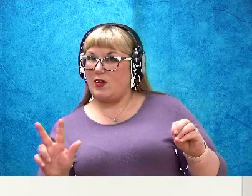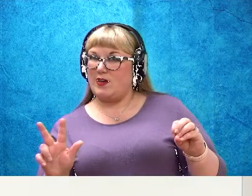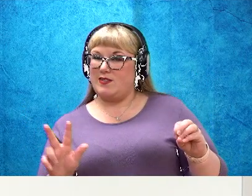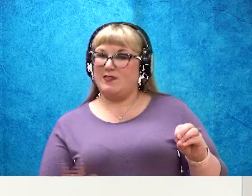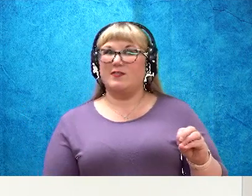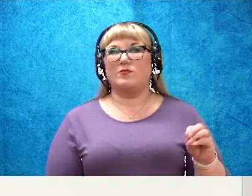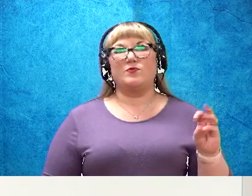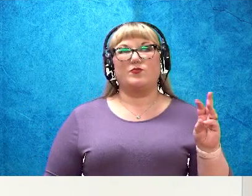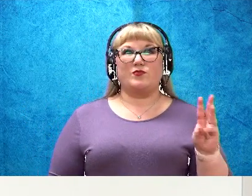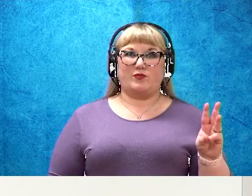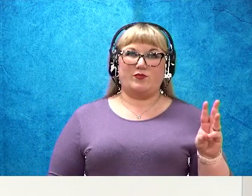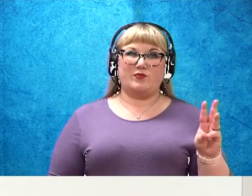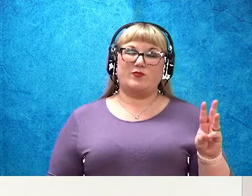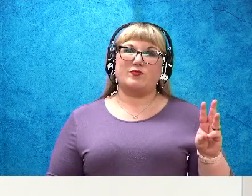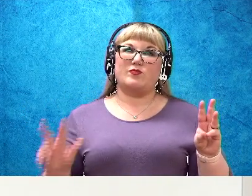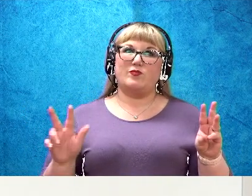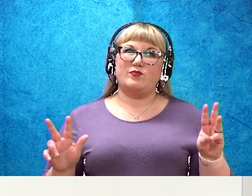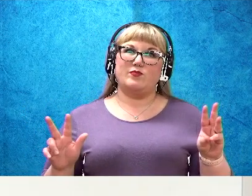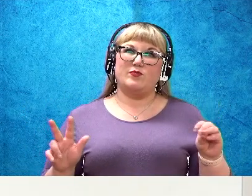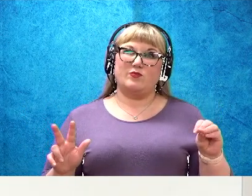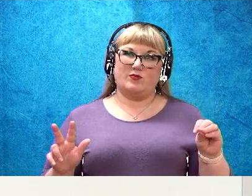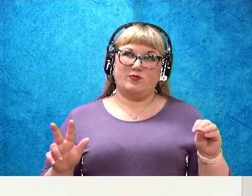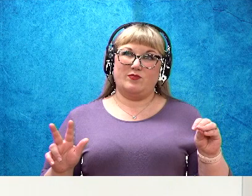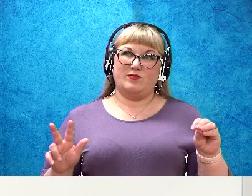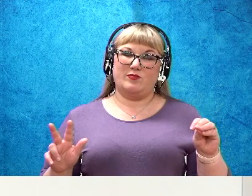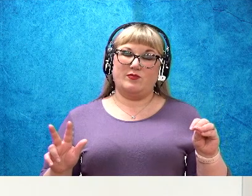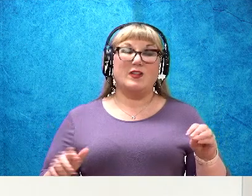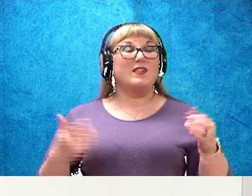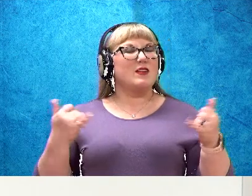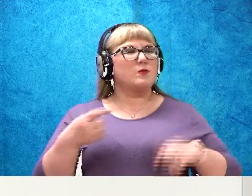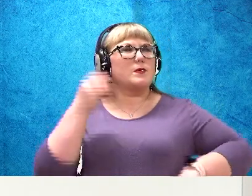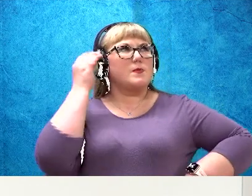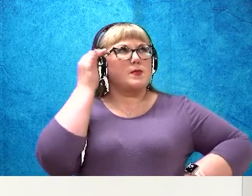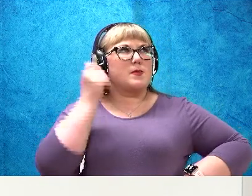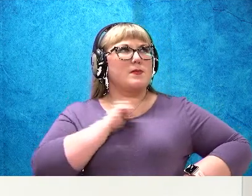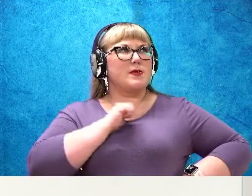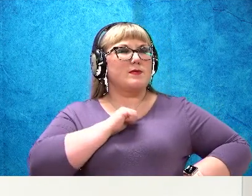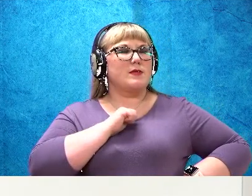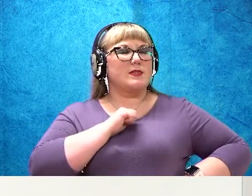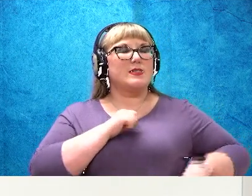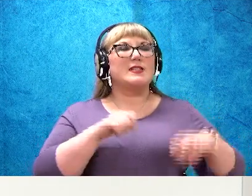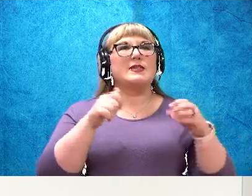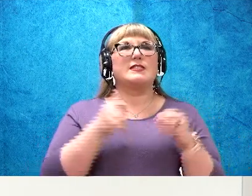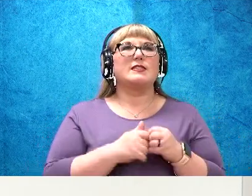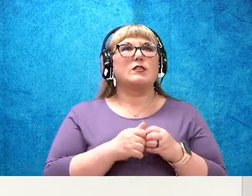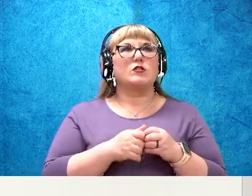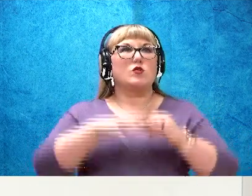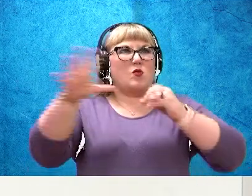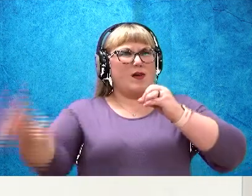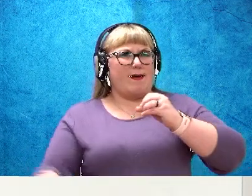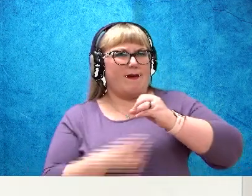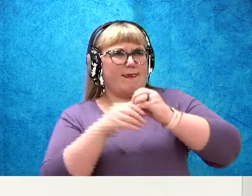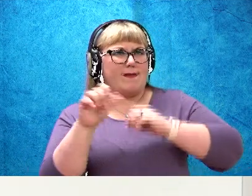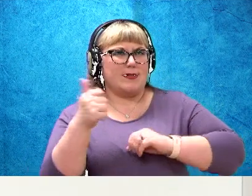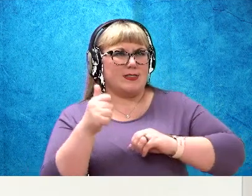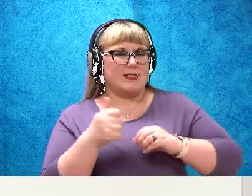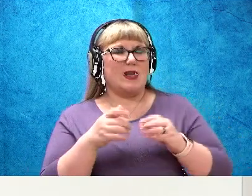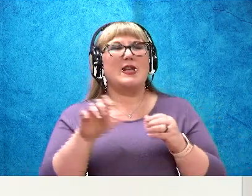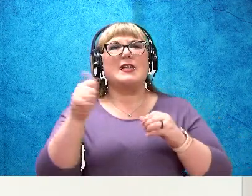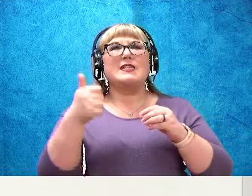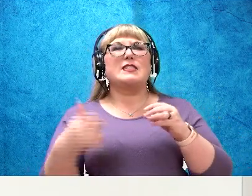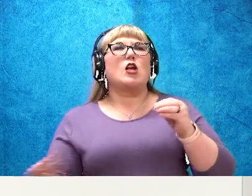63. Now I'm going to ask myself, 10 more than 63. The